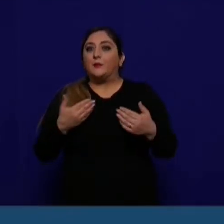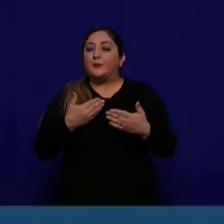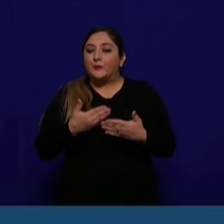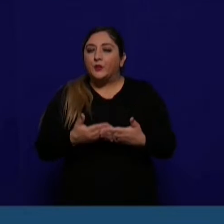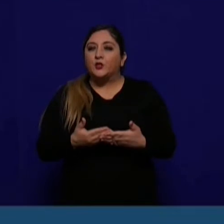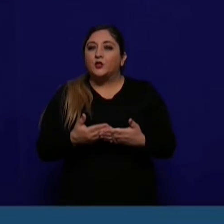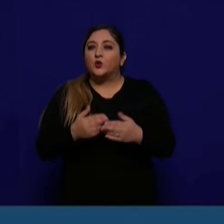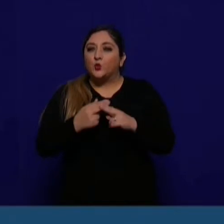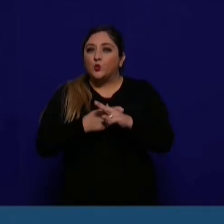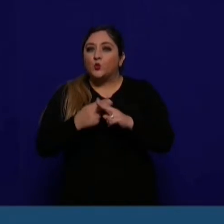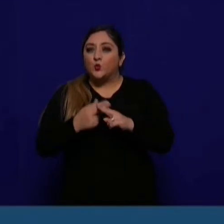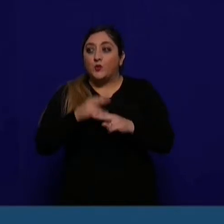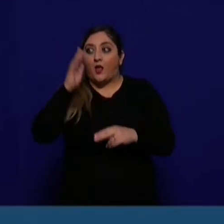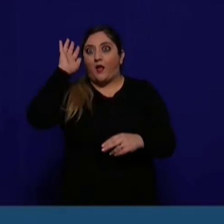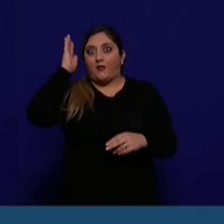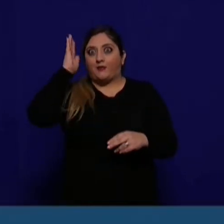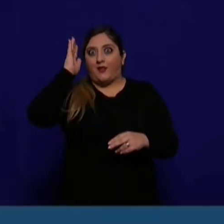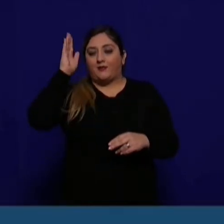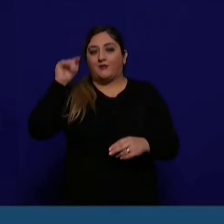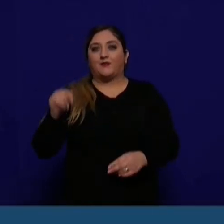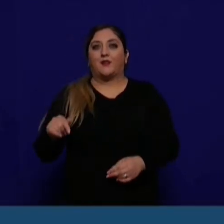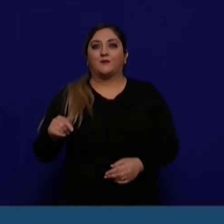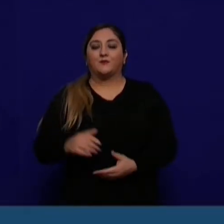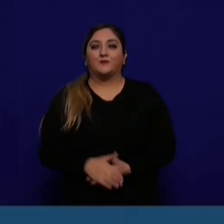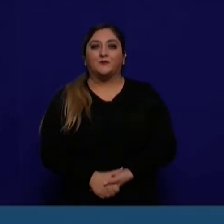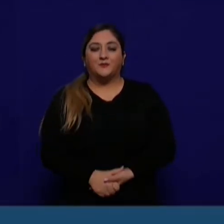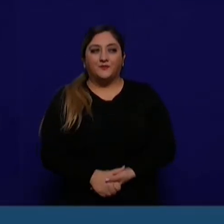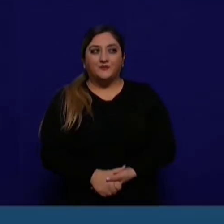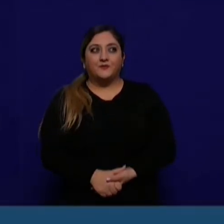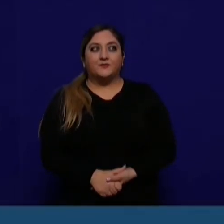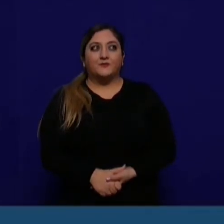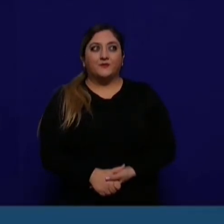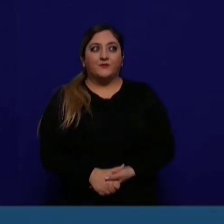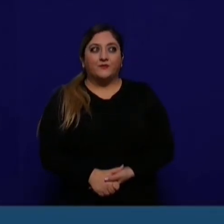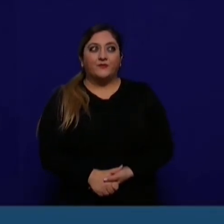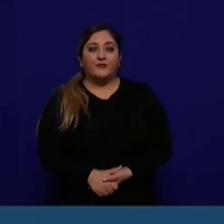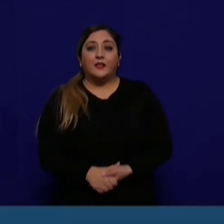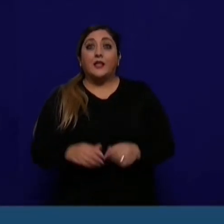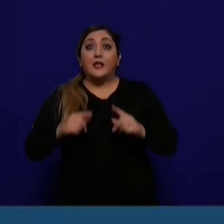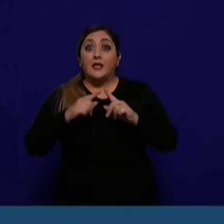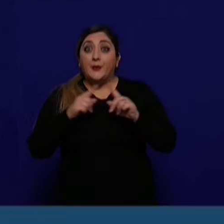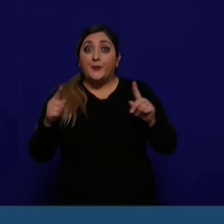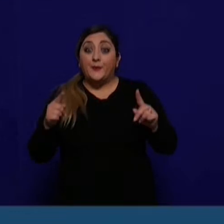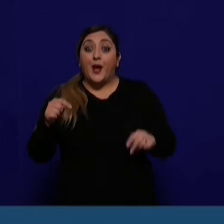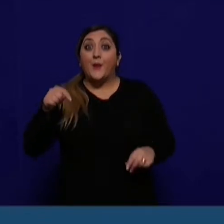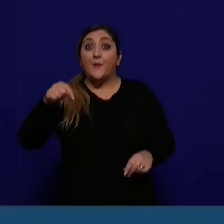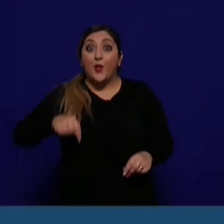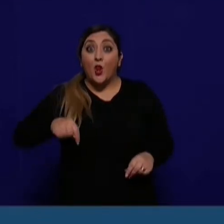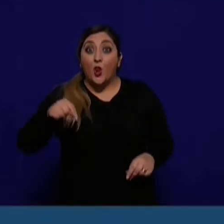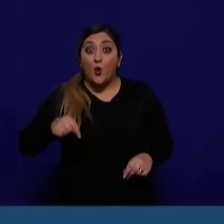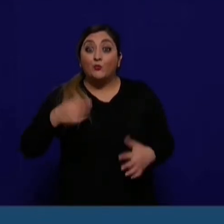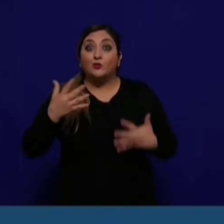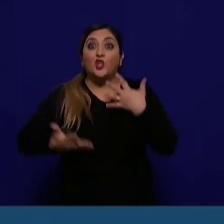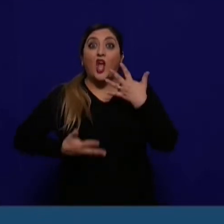app alert. Però issa ukoll millum ħanillonċjaw ukoll